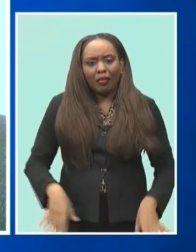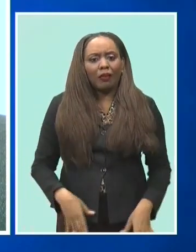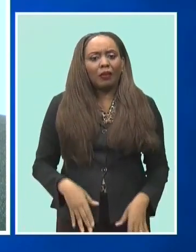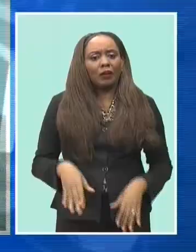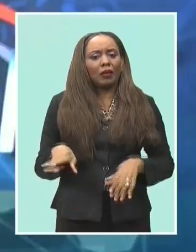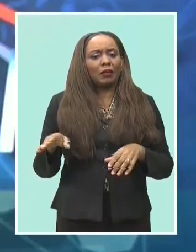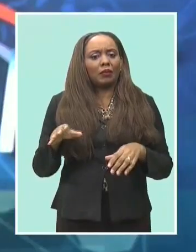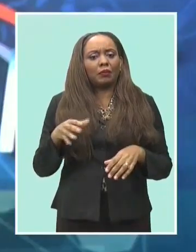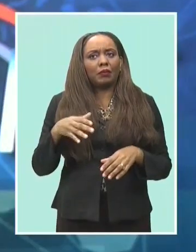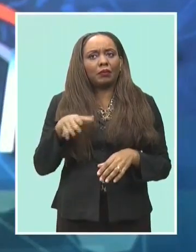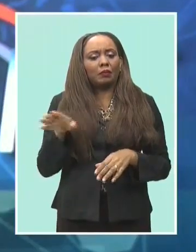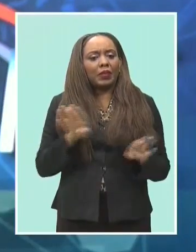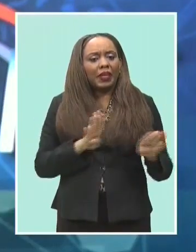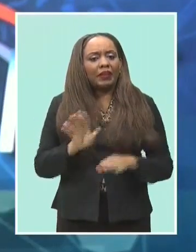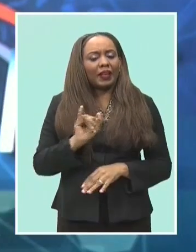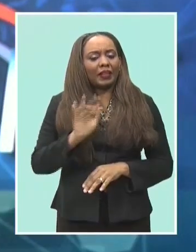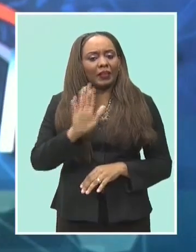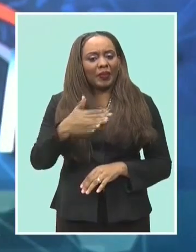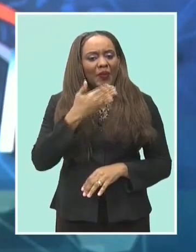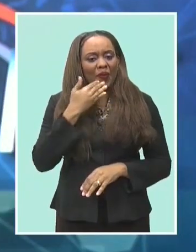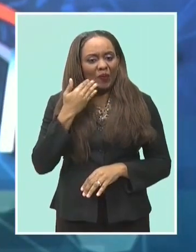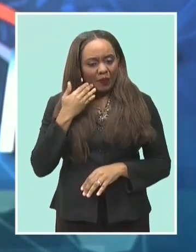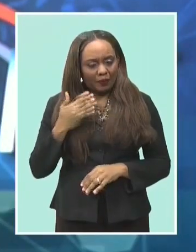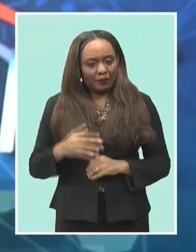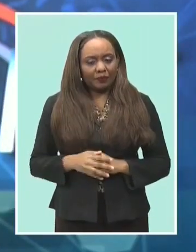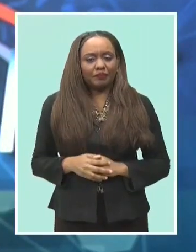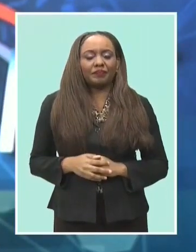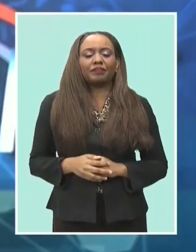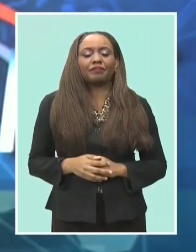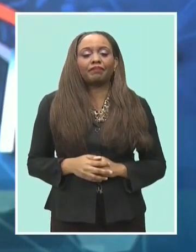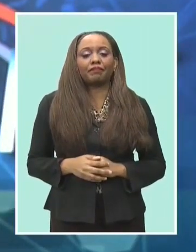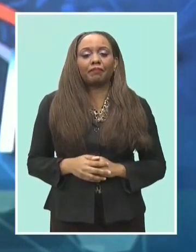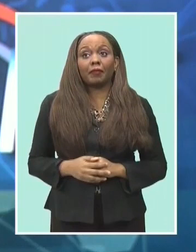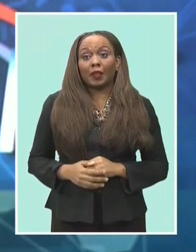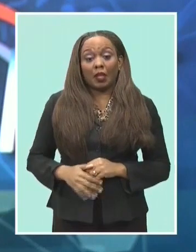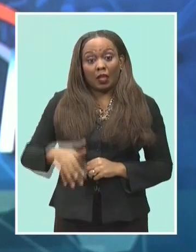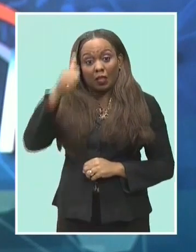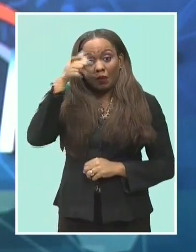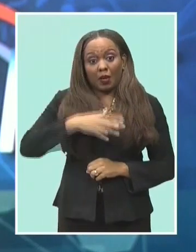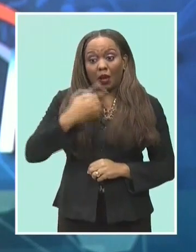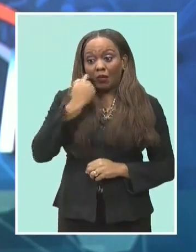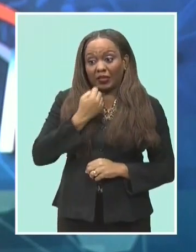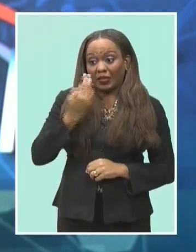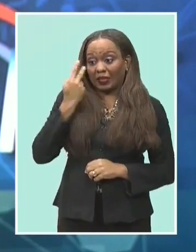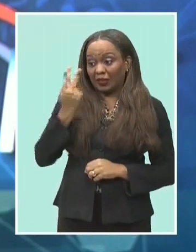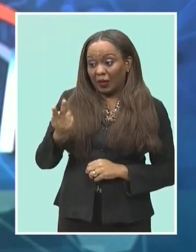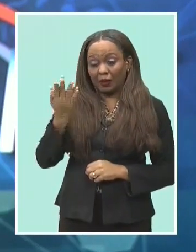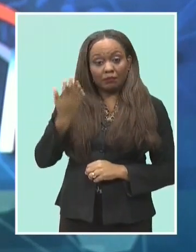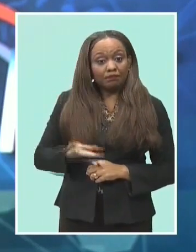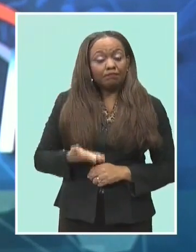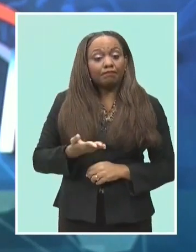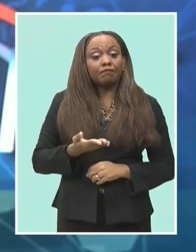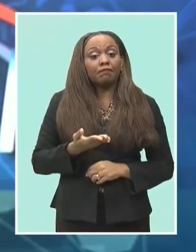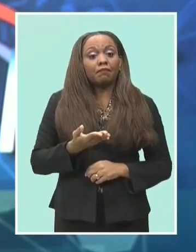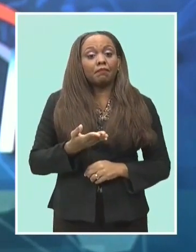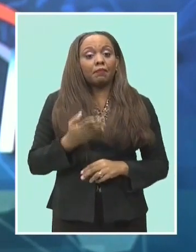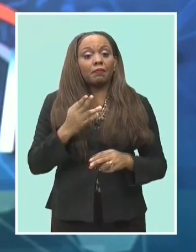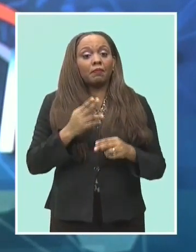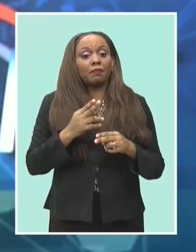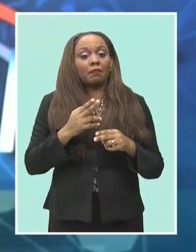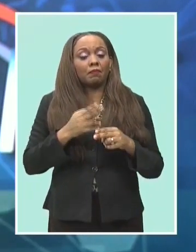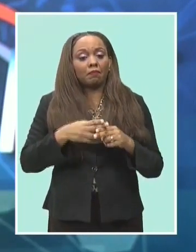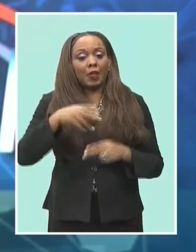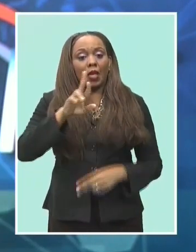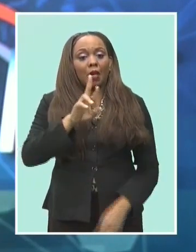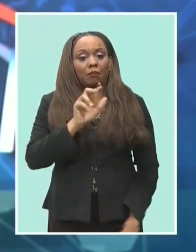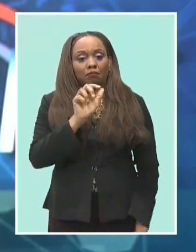home. And that's the SSA's Public Relations Officer, Carl Alf Padmore there, speaking with our Shane